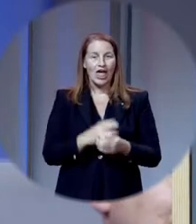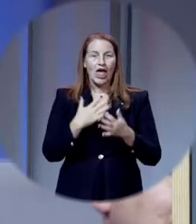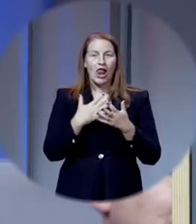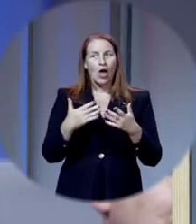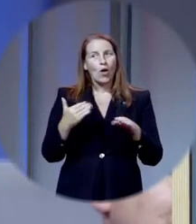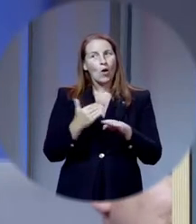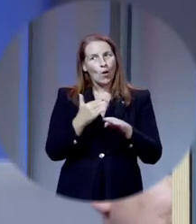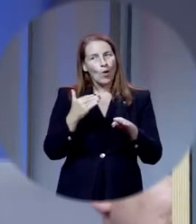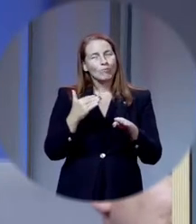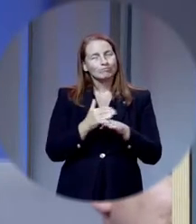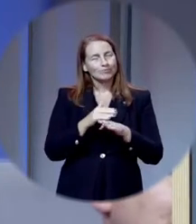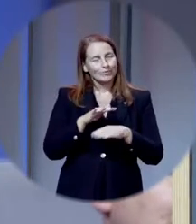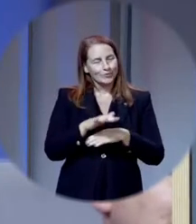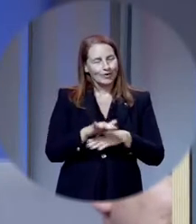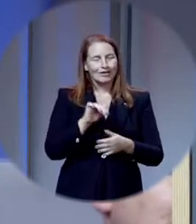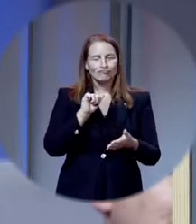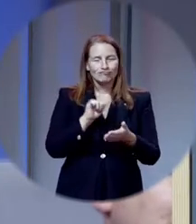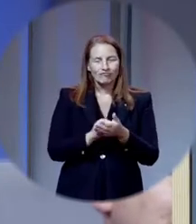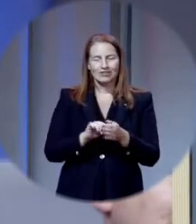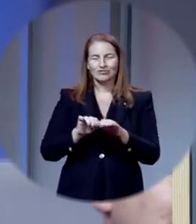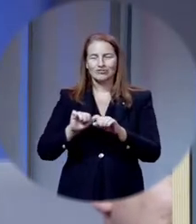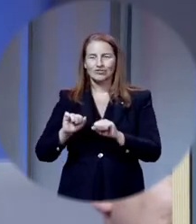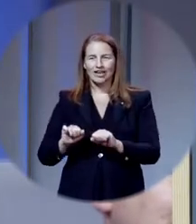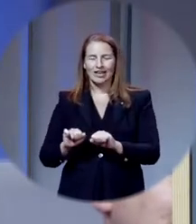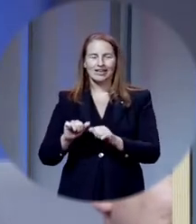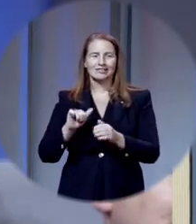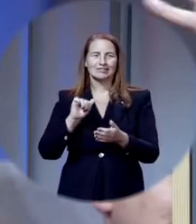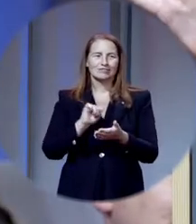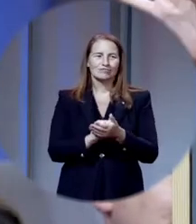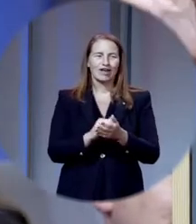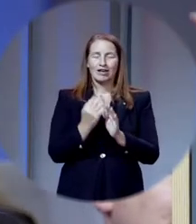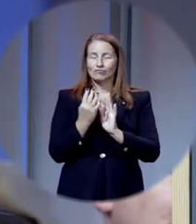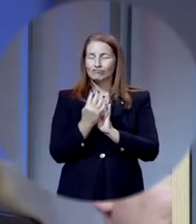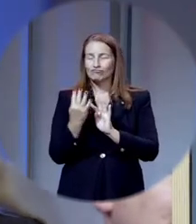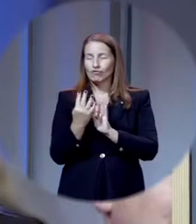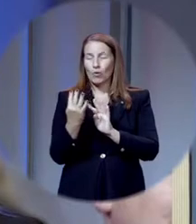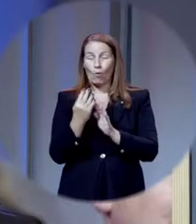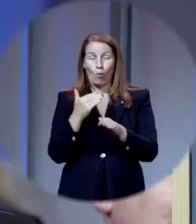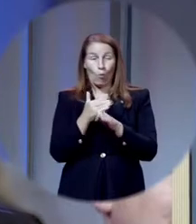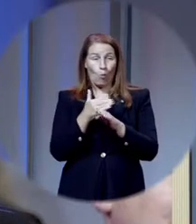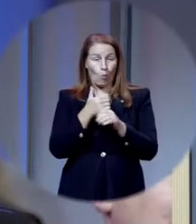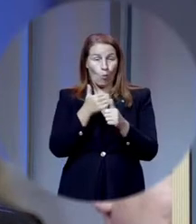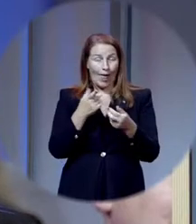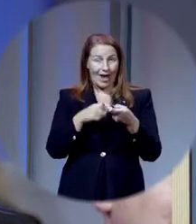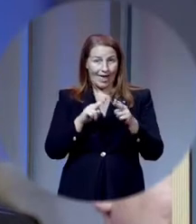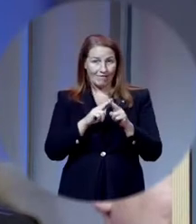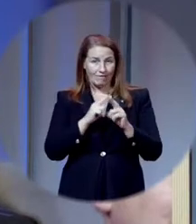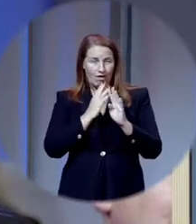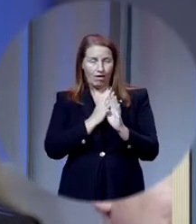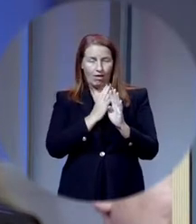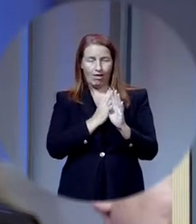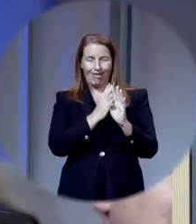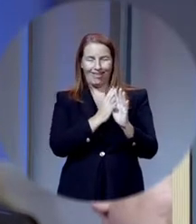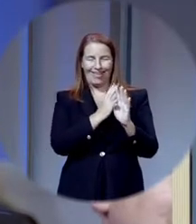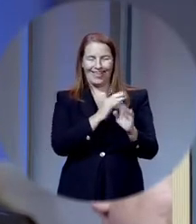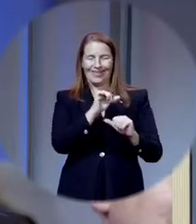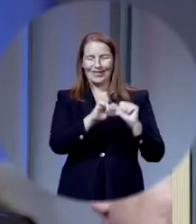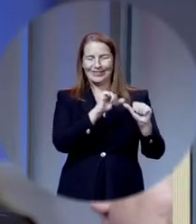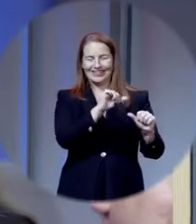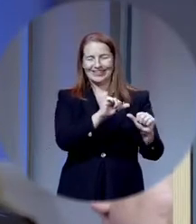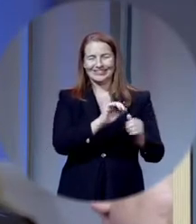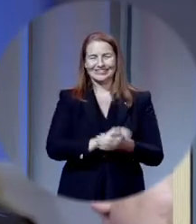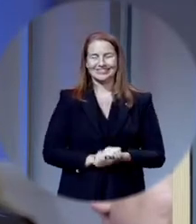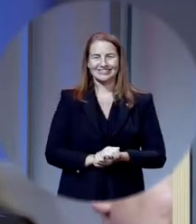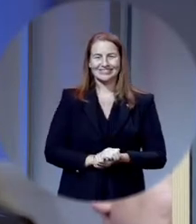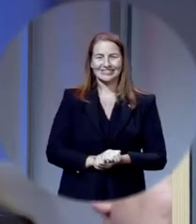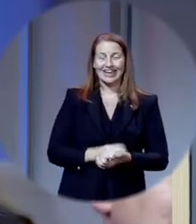gone into that, getting you in the right seat, in the right row, and it works like a dream, as long as everybody just sticks to that.